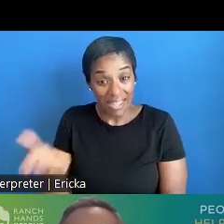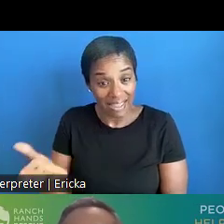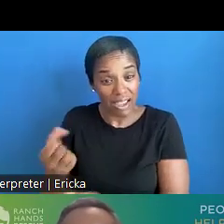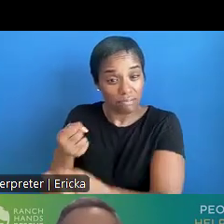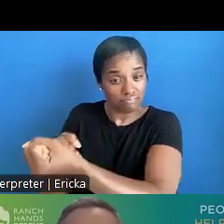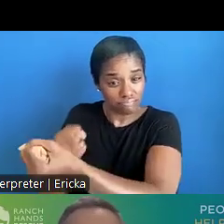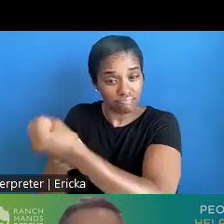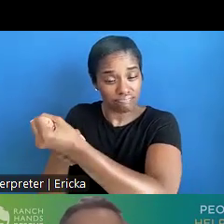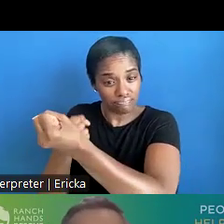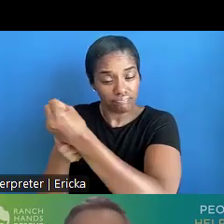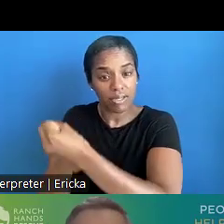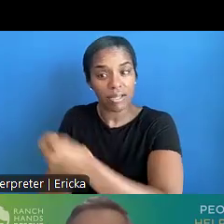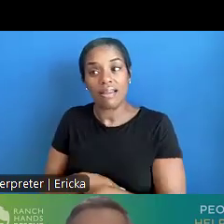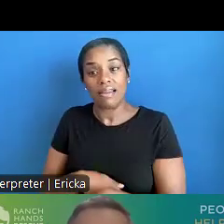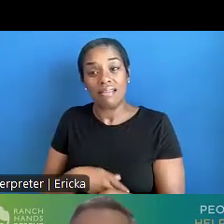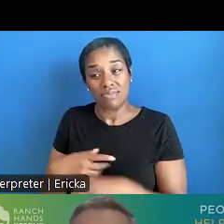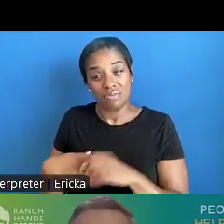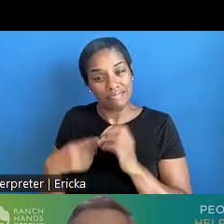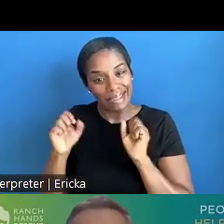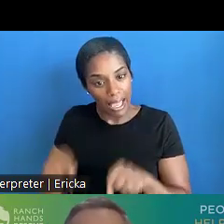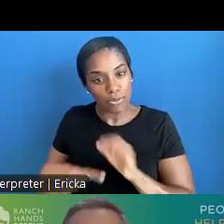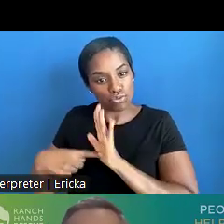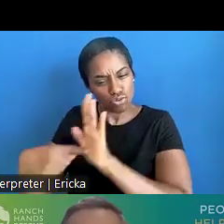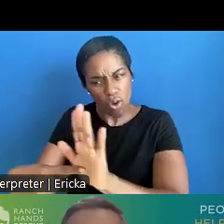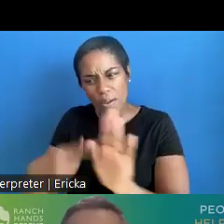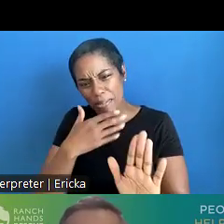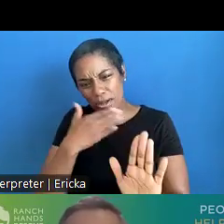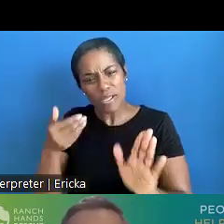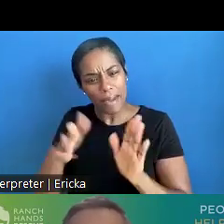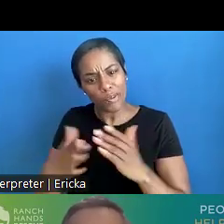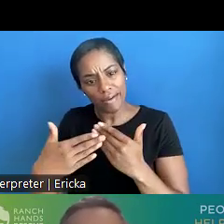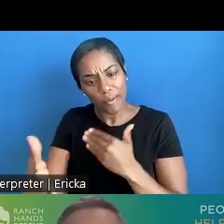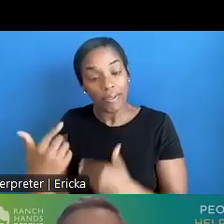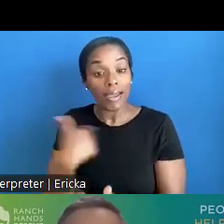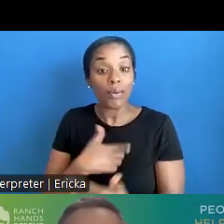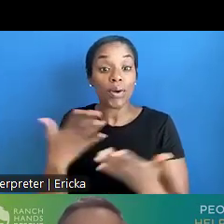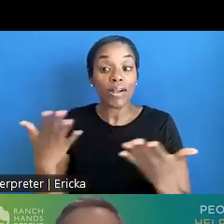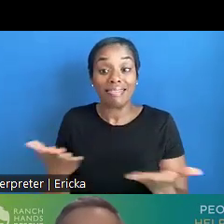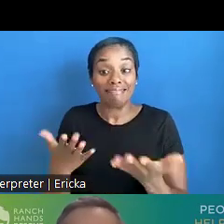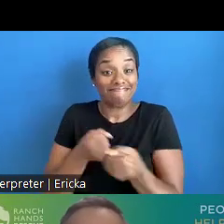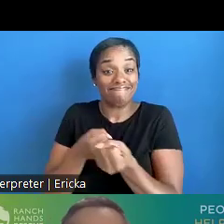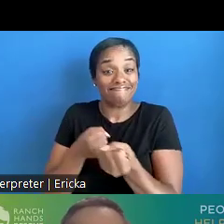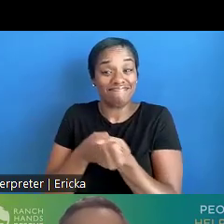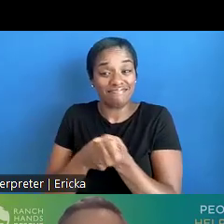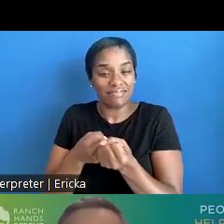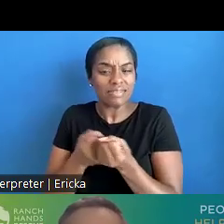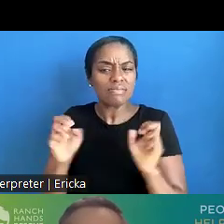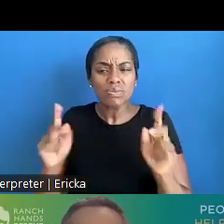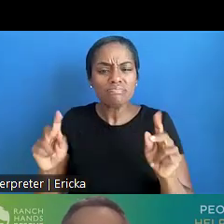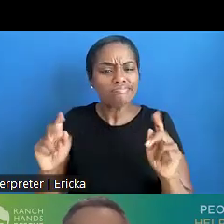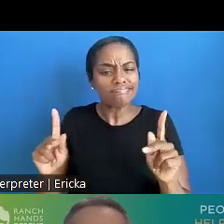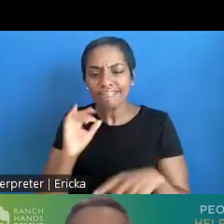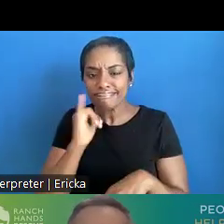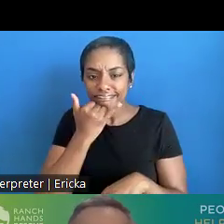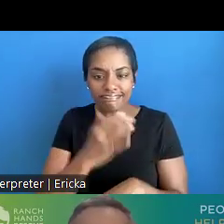fall, being there to show them there's a better way forward, and that we're there to help support them along that way, and it's okay to make mistakes, is